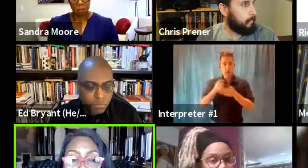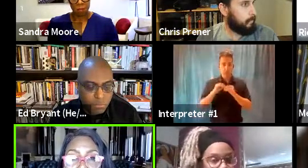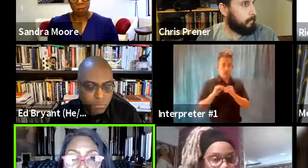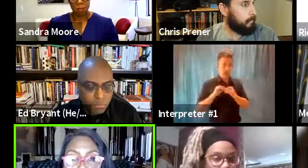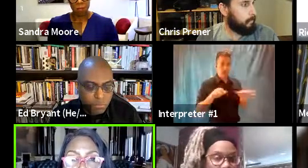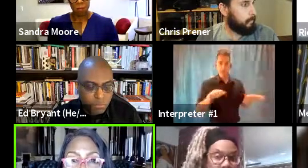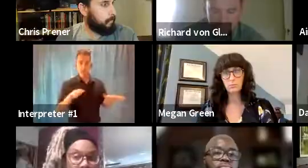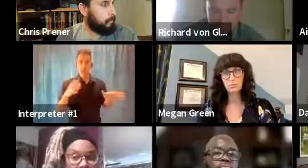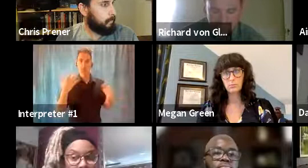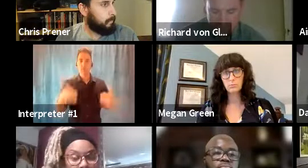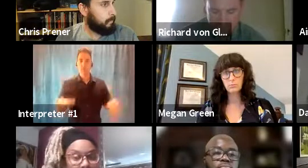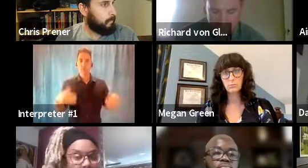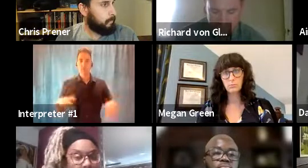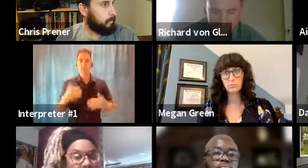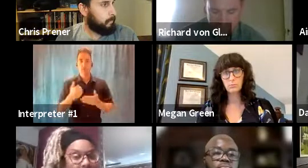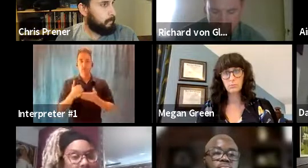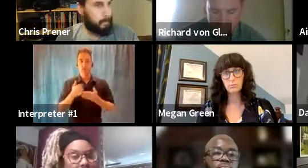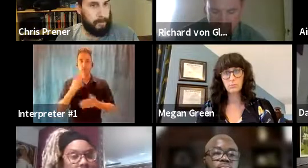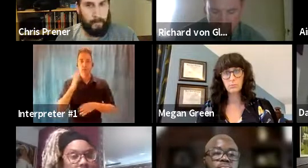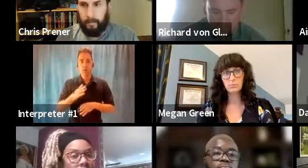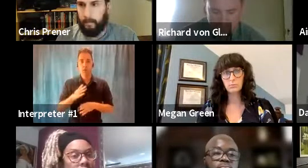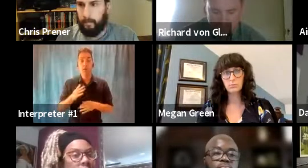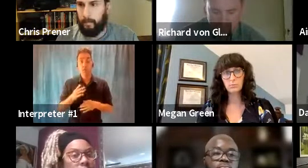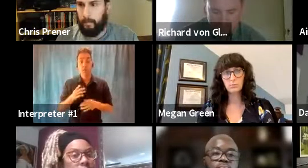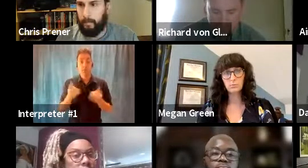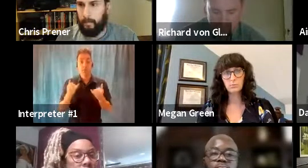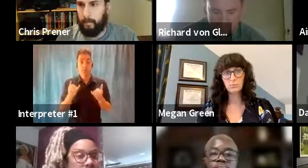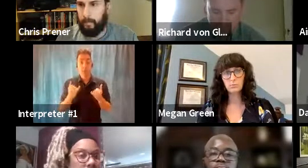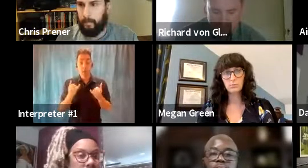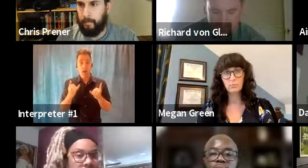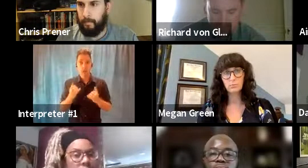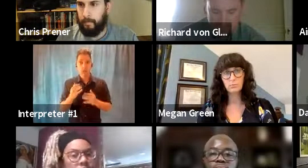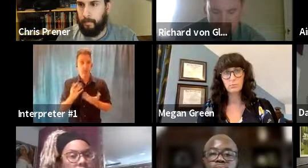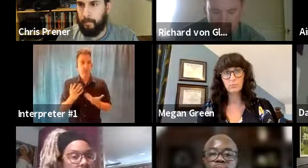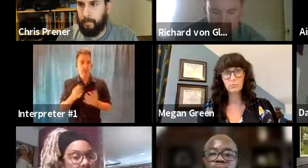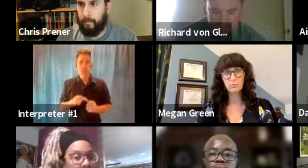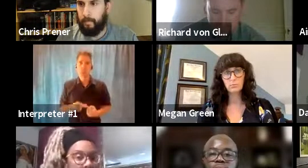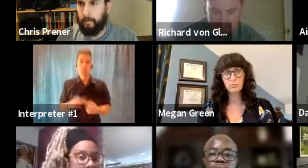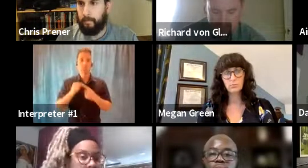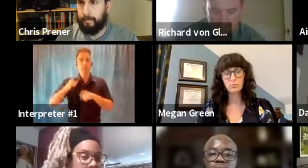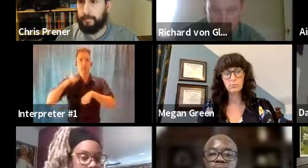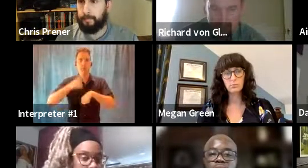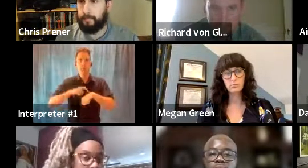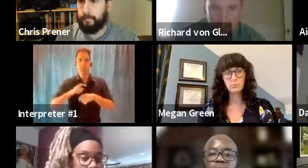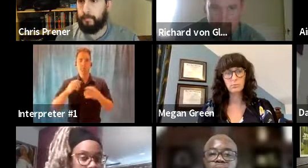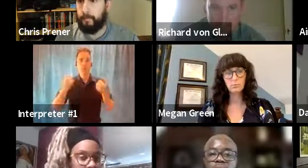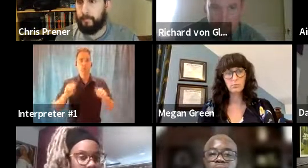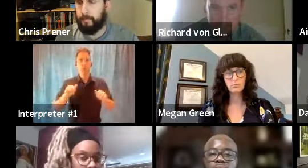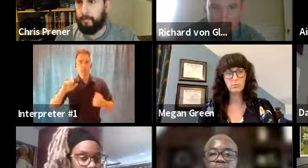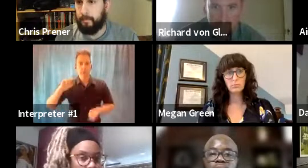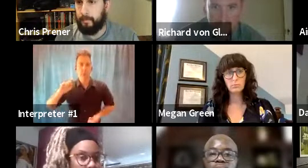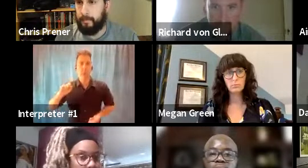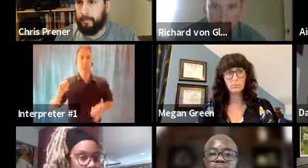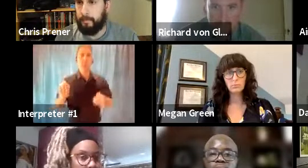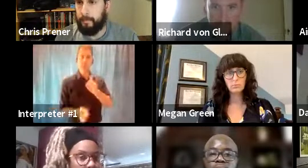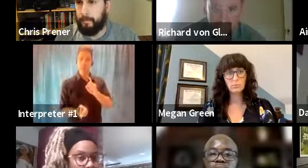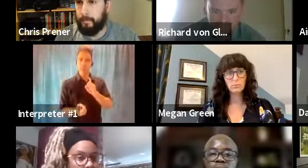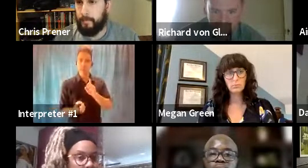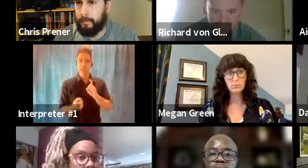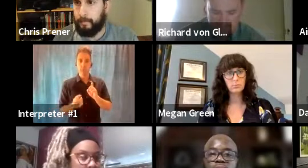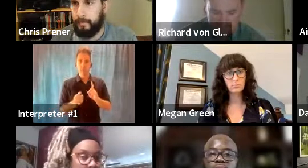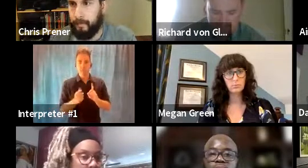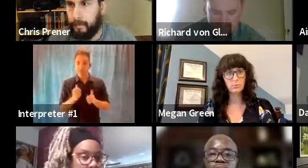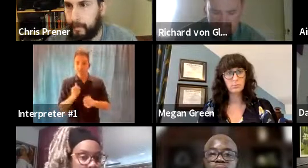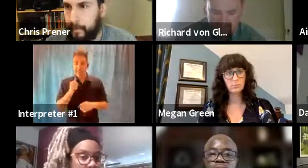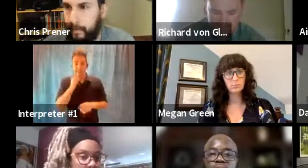to seize this once in a generation opportunity to transform an intolerable and unsustainable